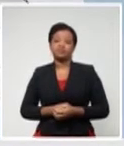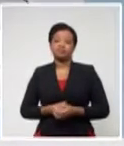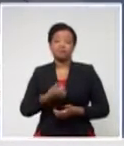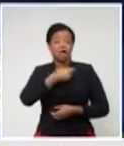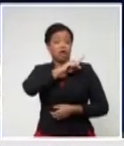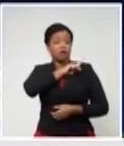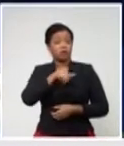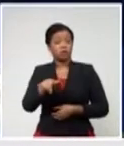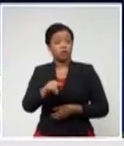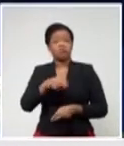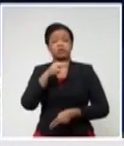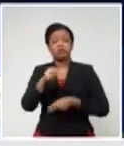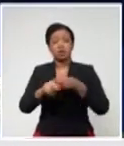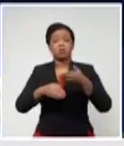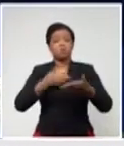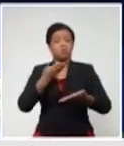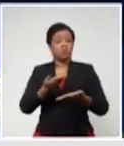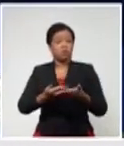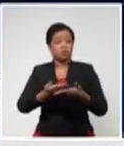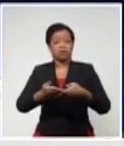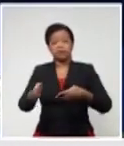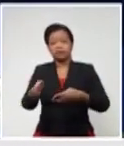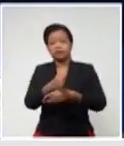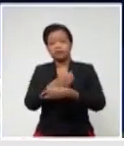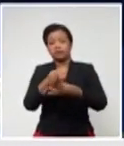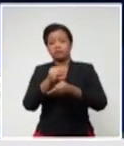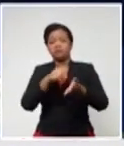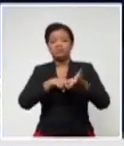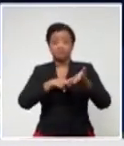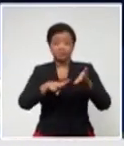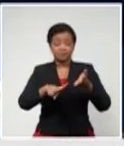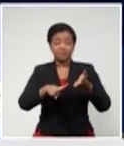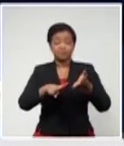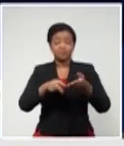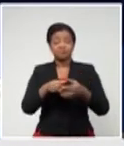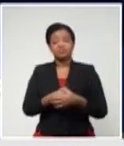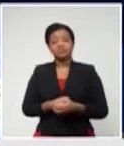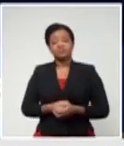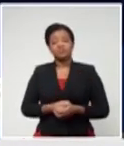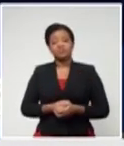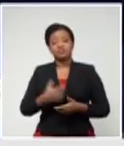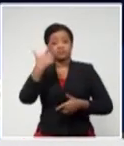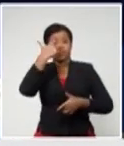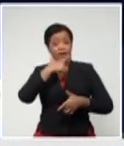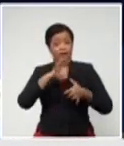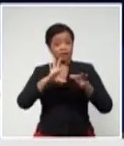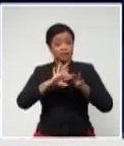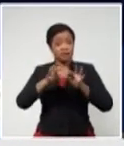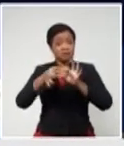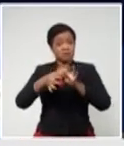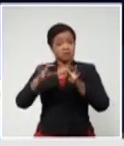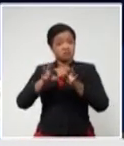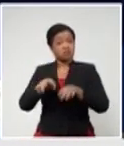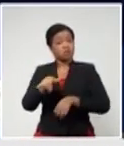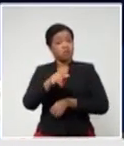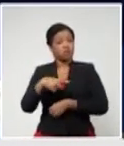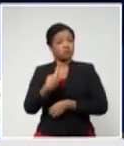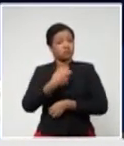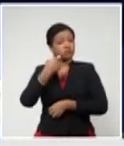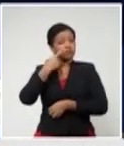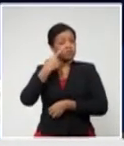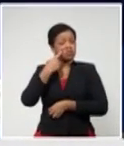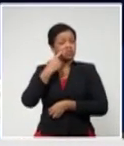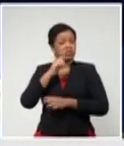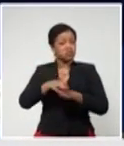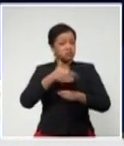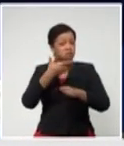Yesterday, samples were processed from all of the country's provinces, especially Artemisa, the results of which I will